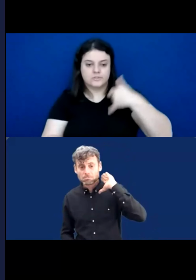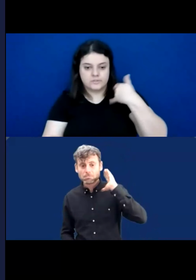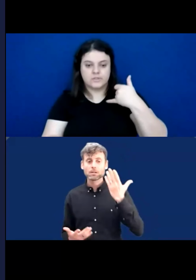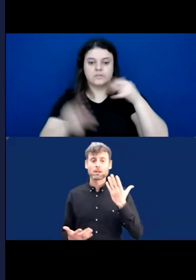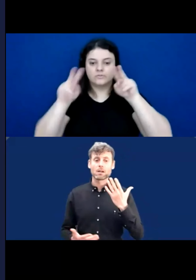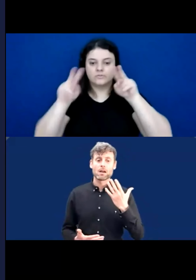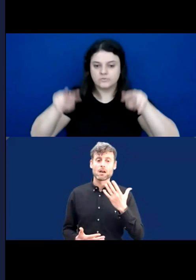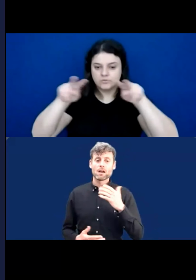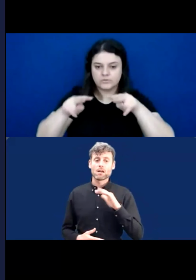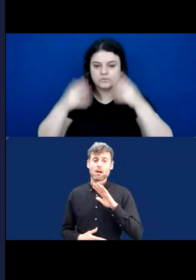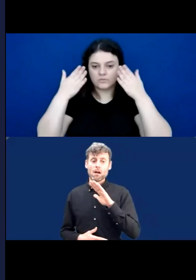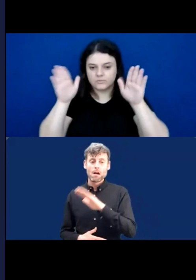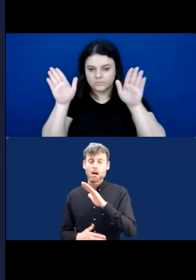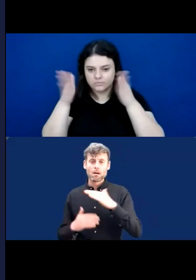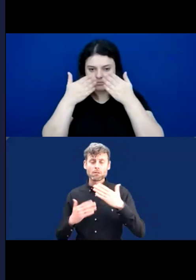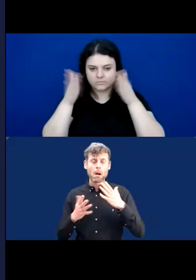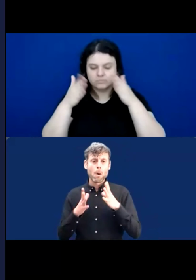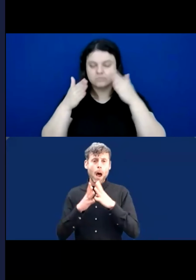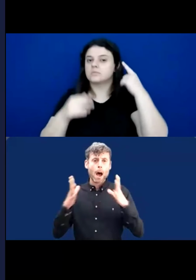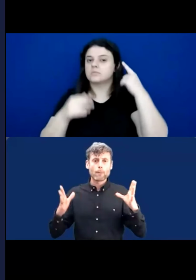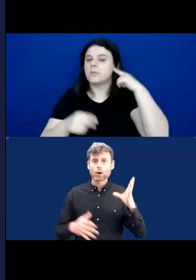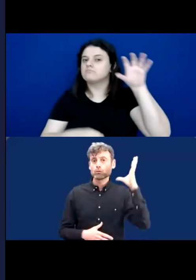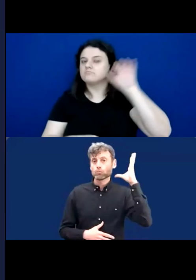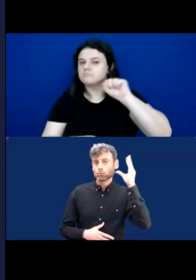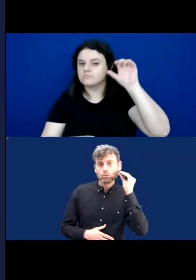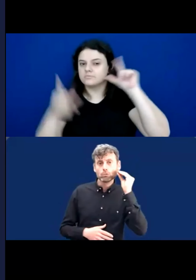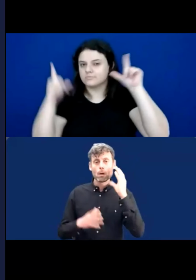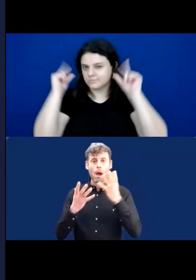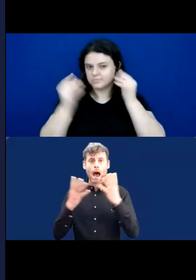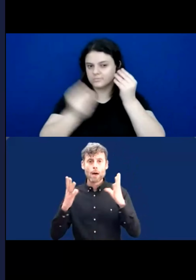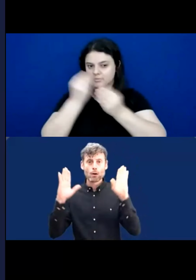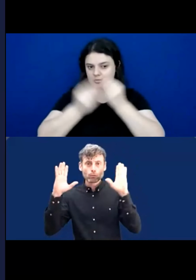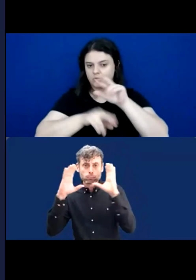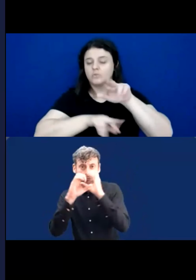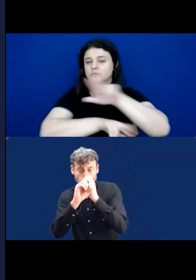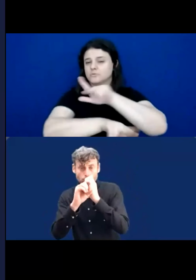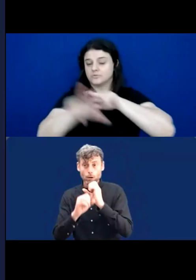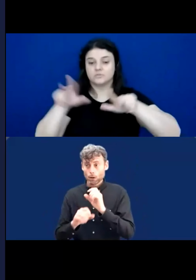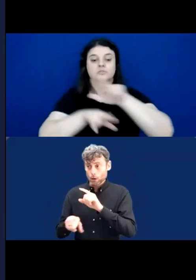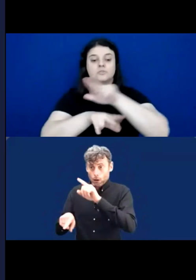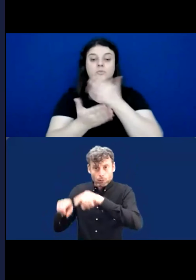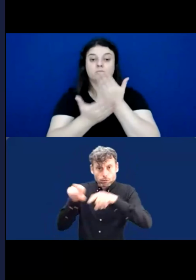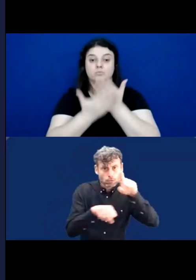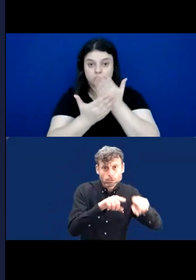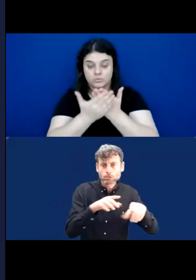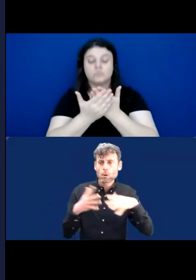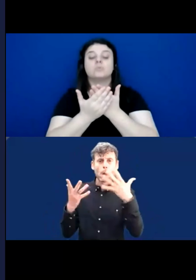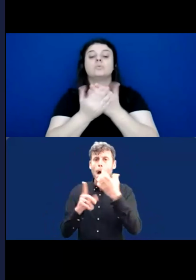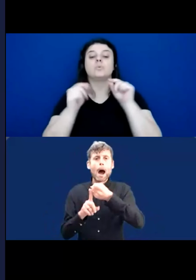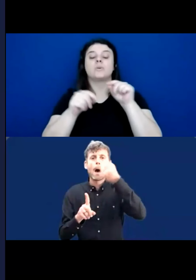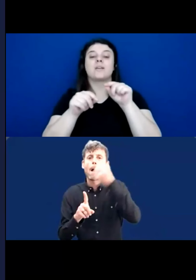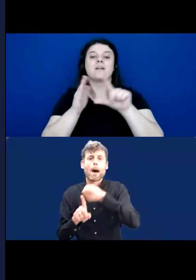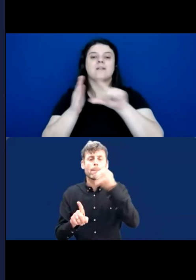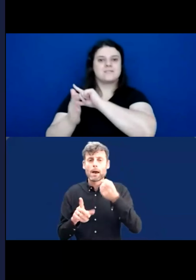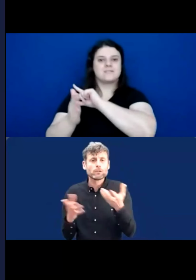degree of hearing loss were associated variable. And this study builds on previous studies that we